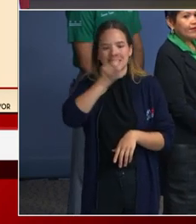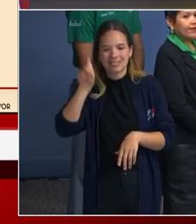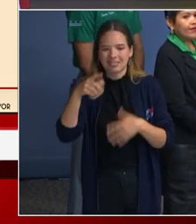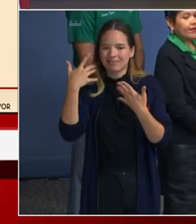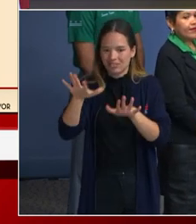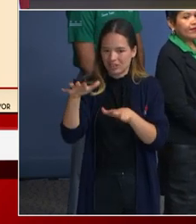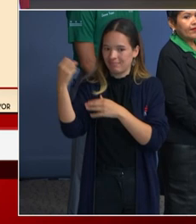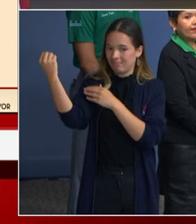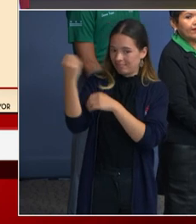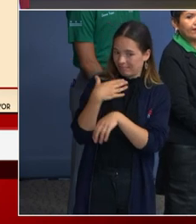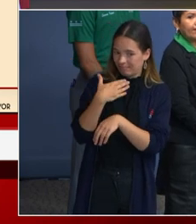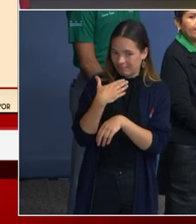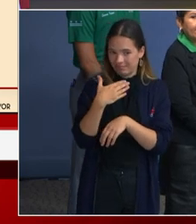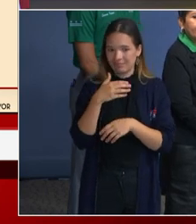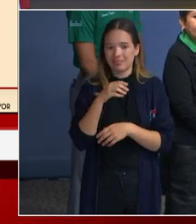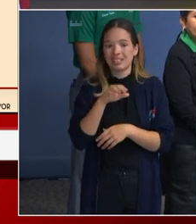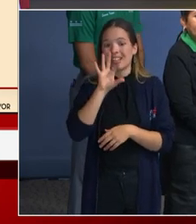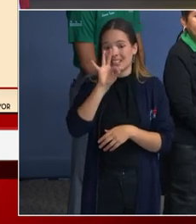of